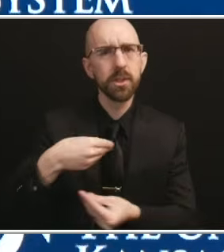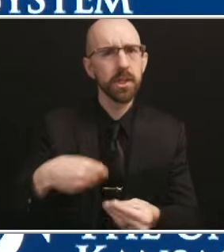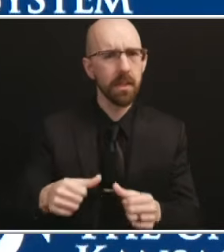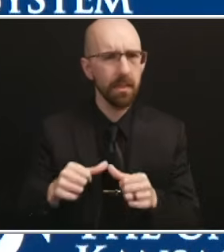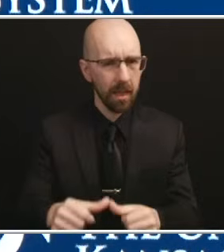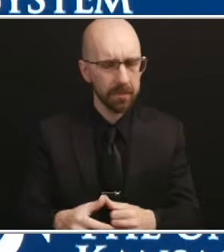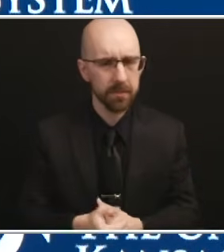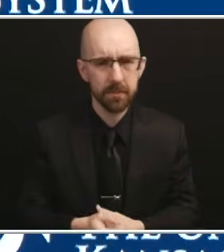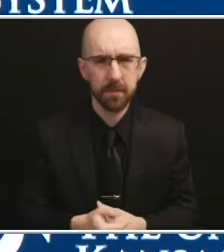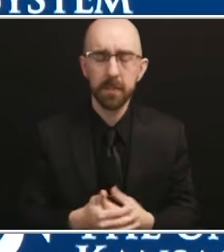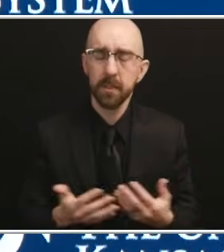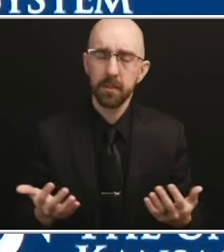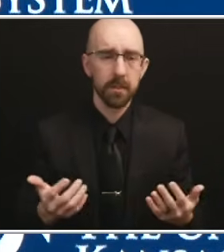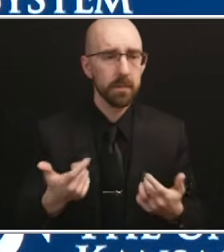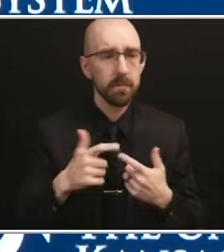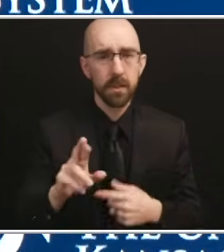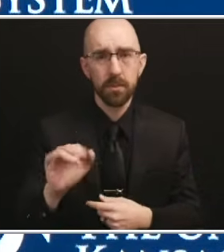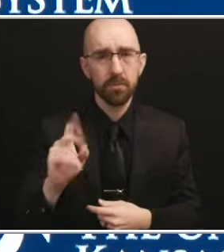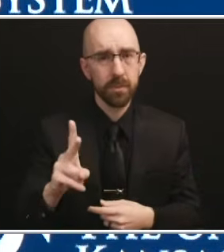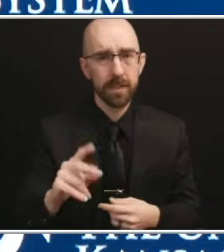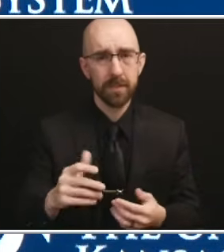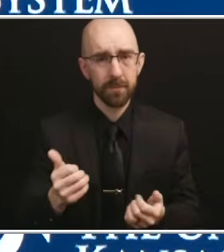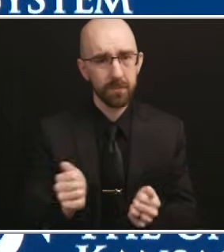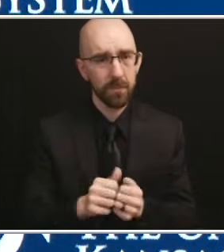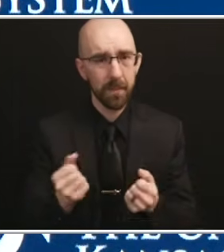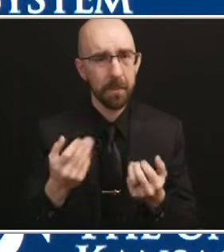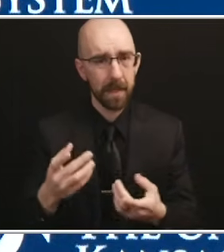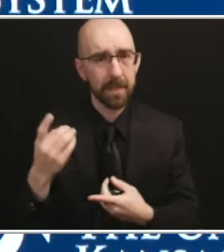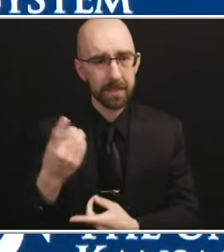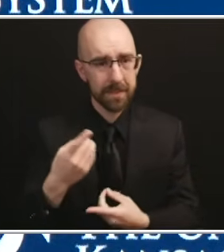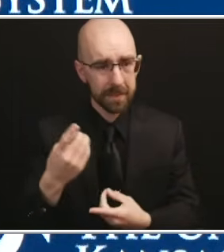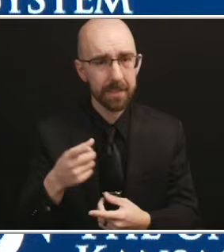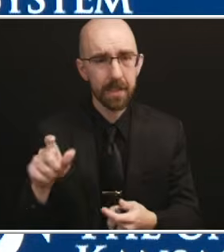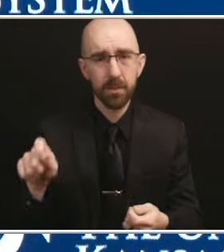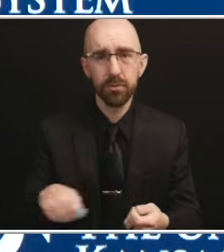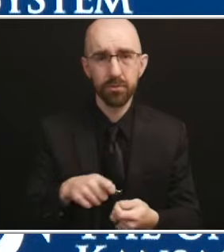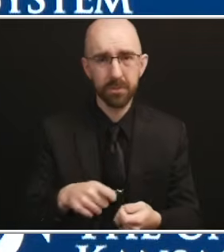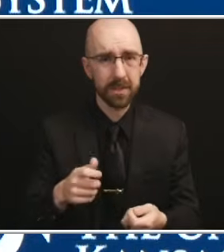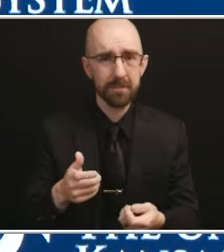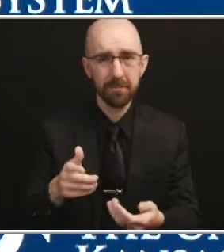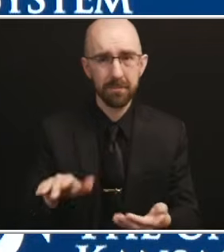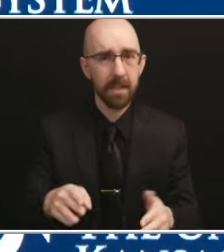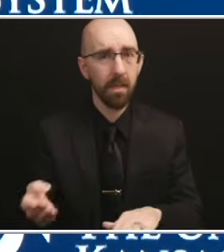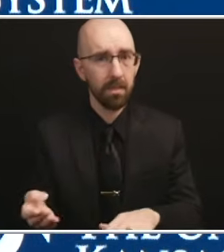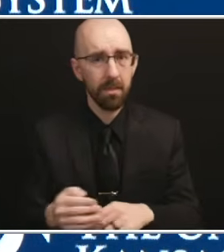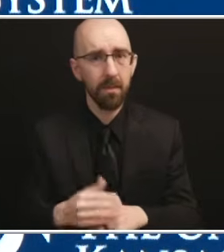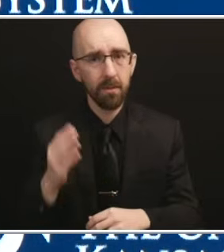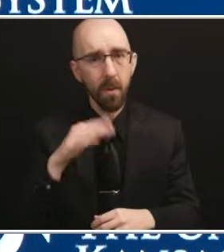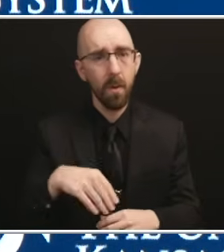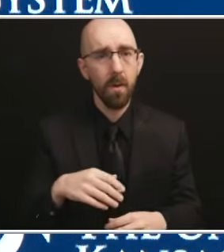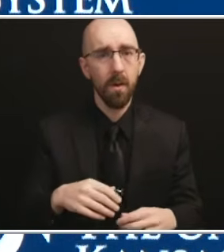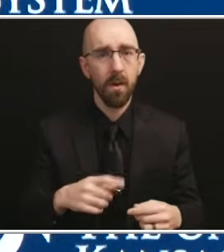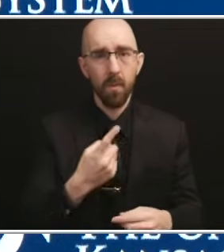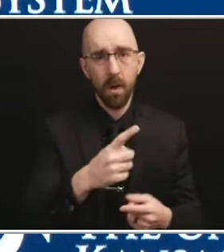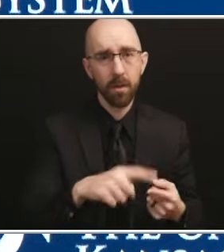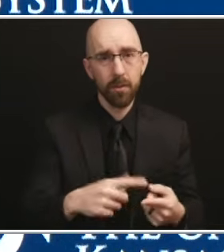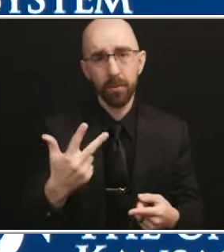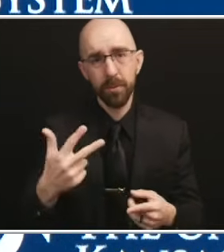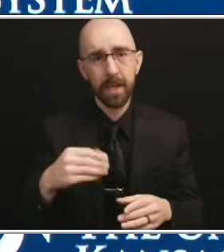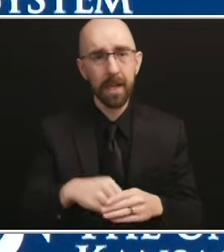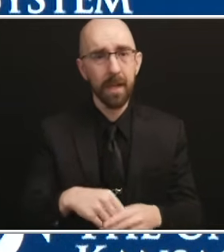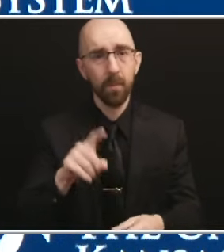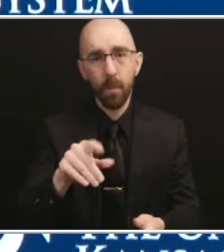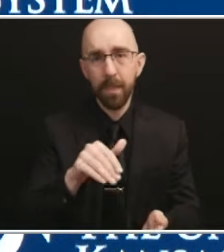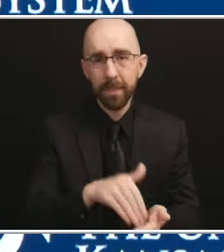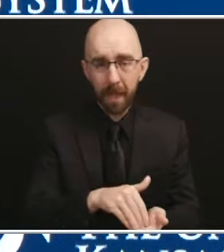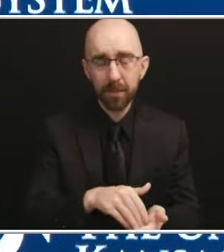well, the biggest risk, as with a lot of diseases, is certainly death. We know that 1 to 3 in 1,000 cases could potentially